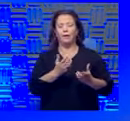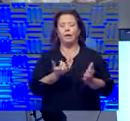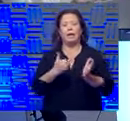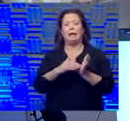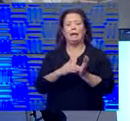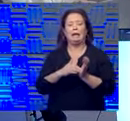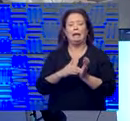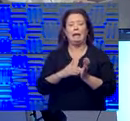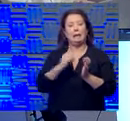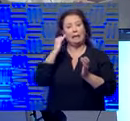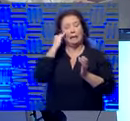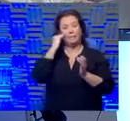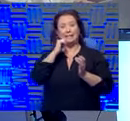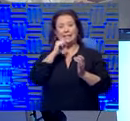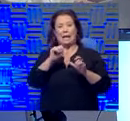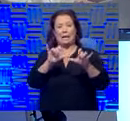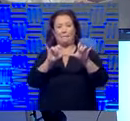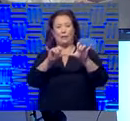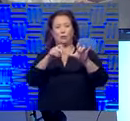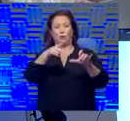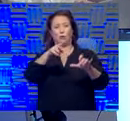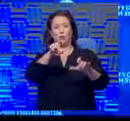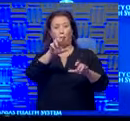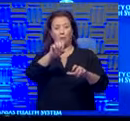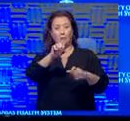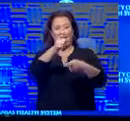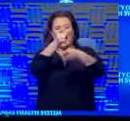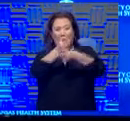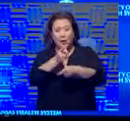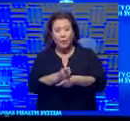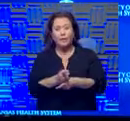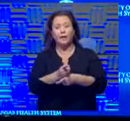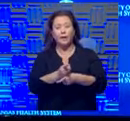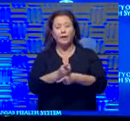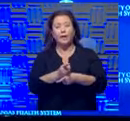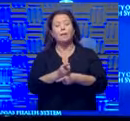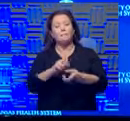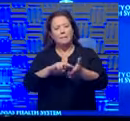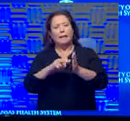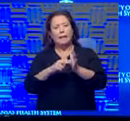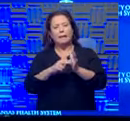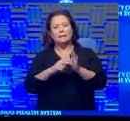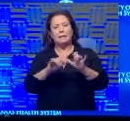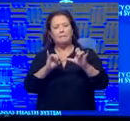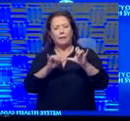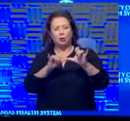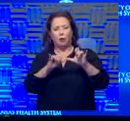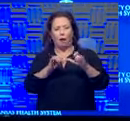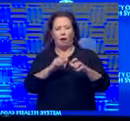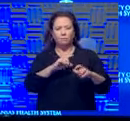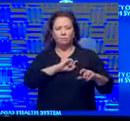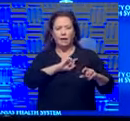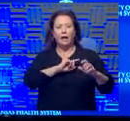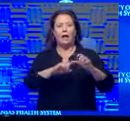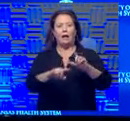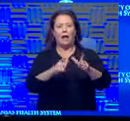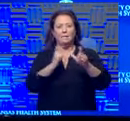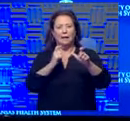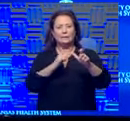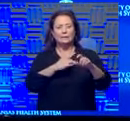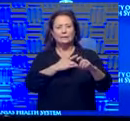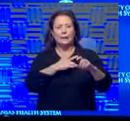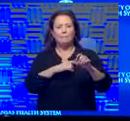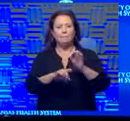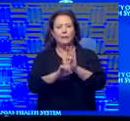if it isn't measuring your pulse accurately, this how fast your heart rate is. They've got a little measure on there to tell you how fast your heart rate is.